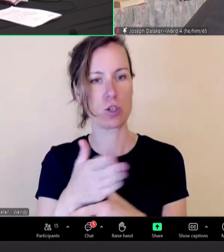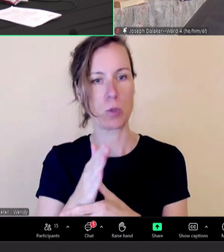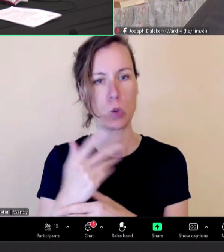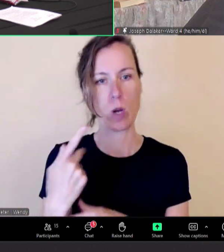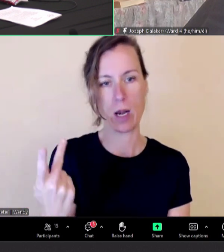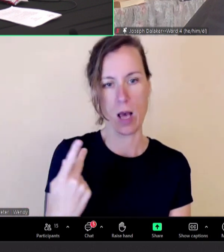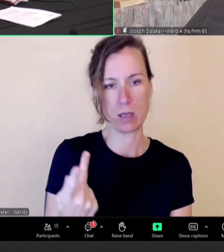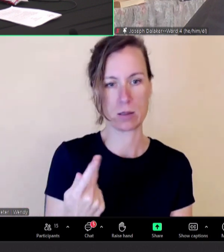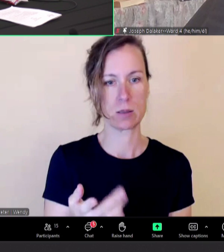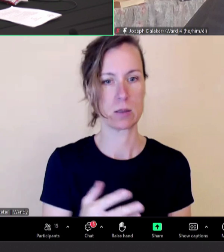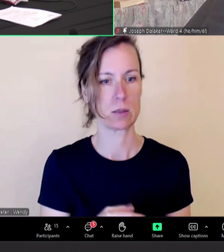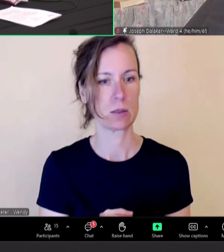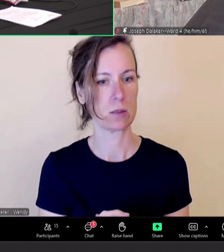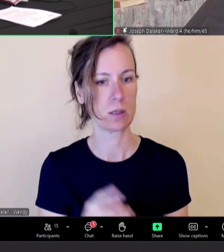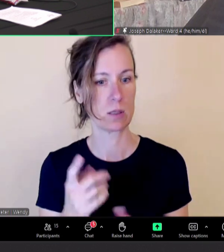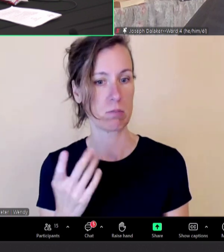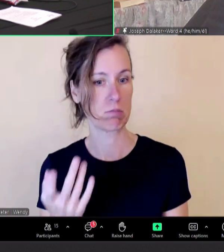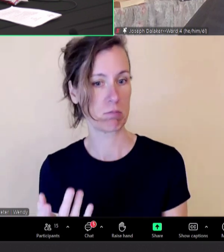I think that's so far.